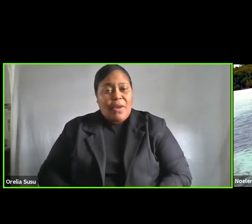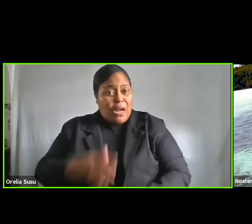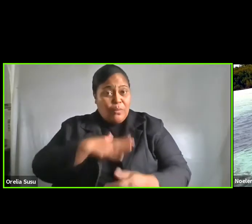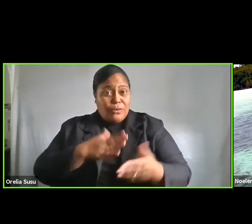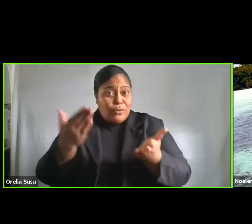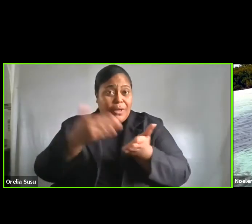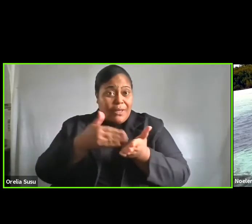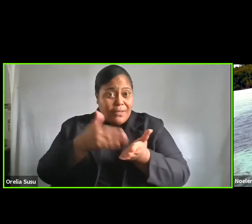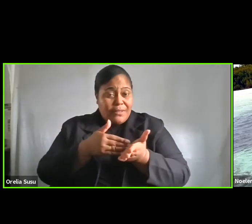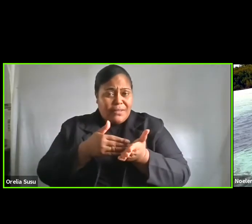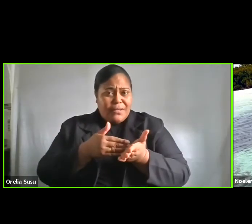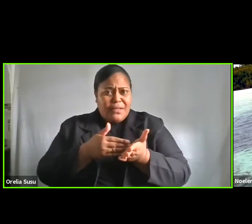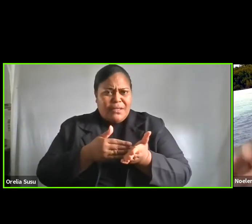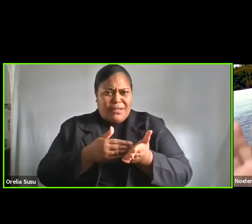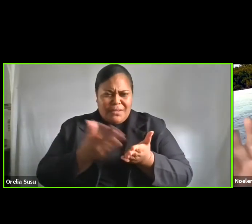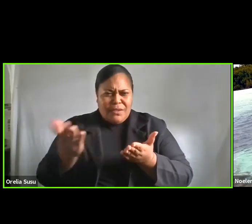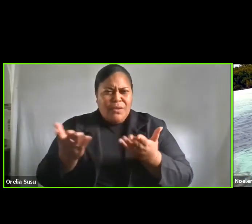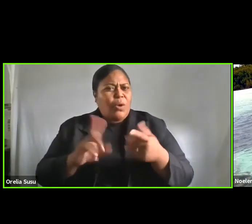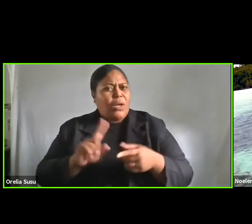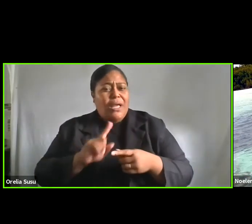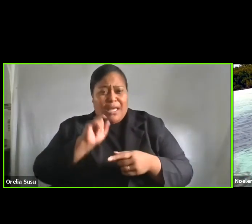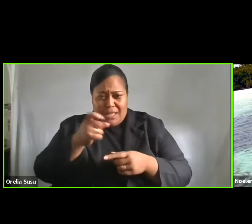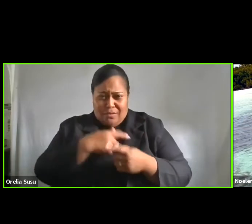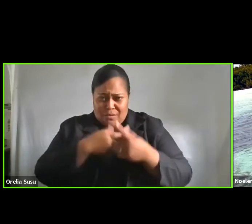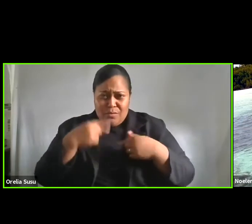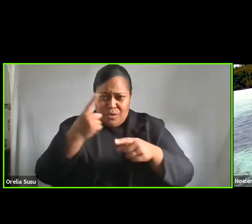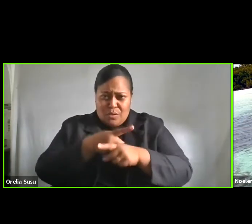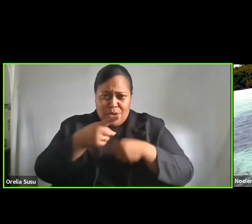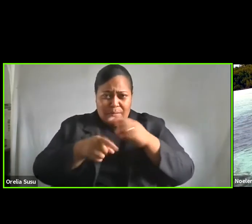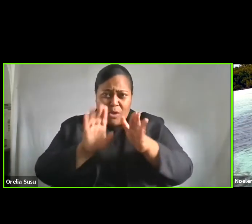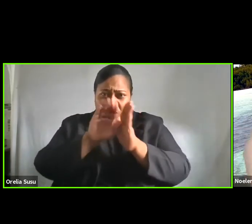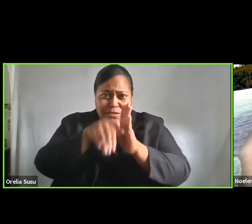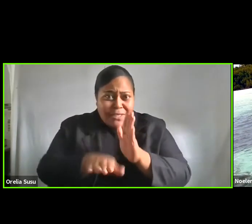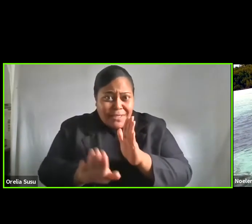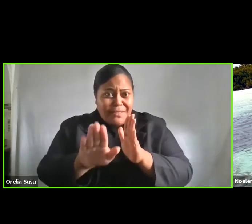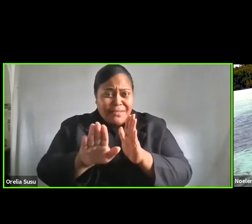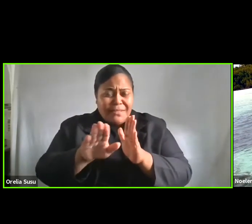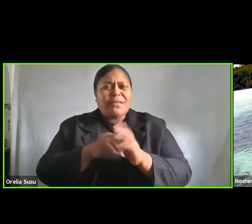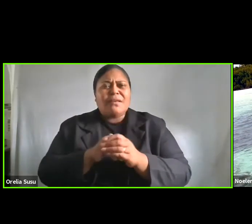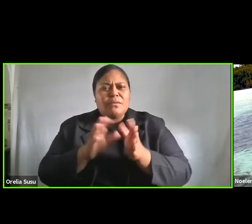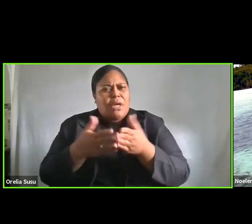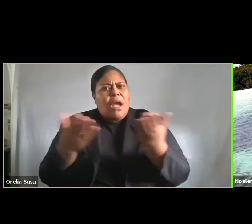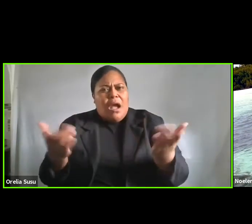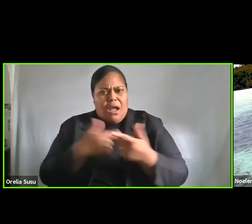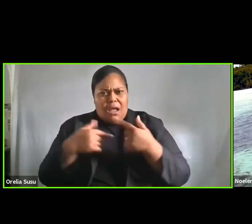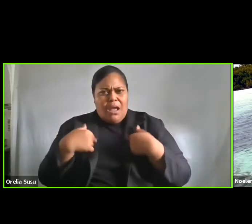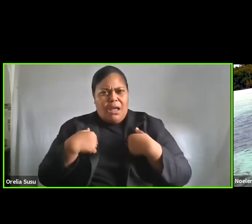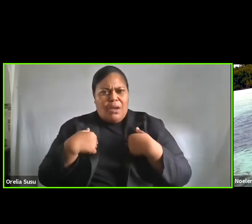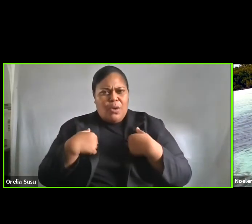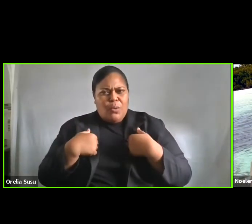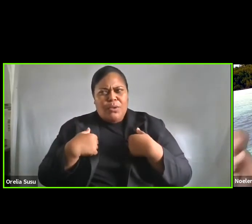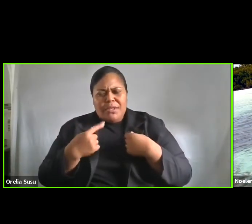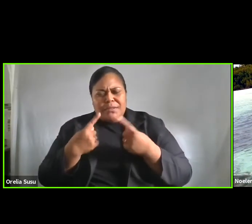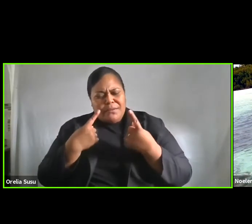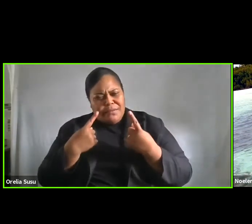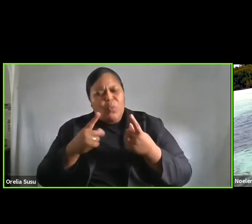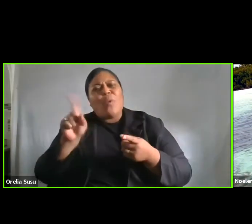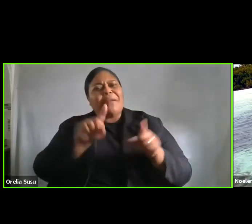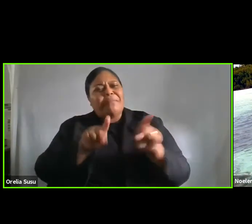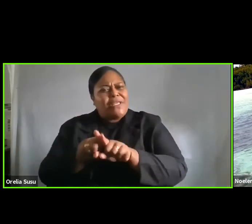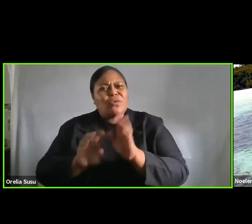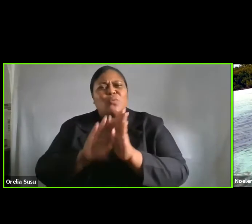bottom line, if we're talking about resilience, and there was a great question earlier, which was, how exactly do we define resilience? You can't have